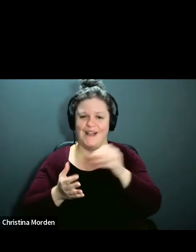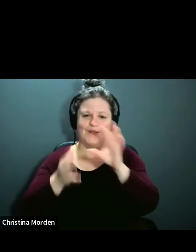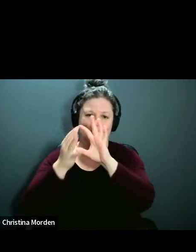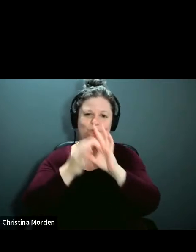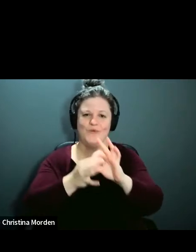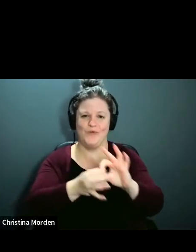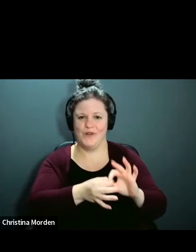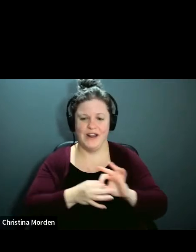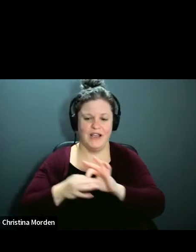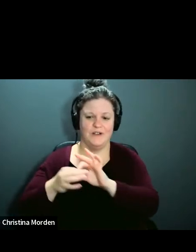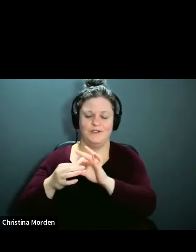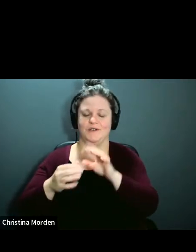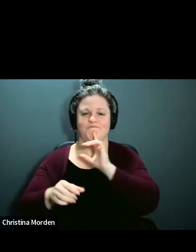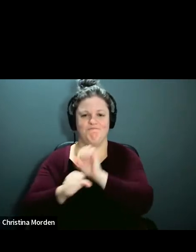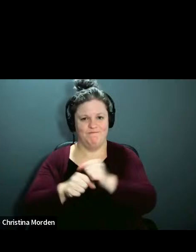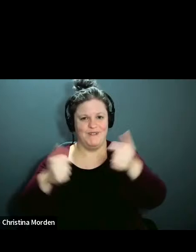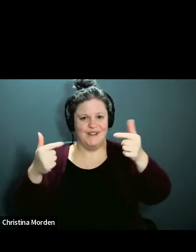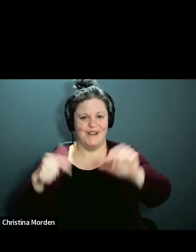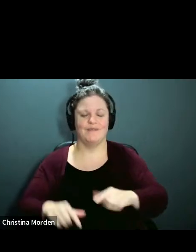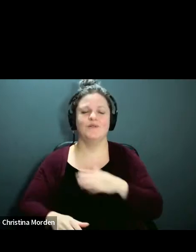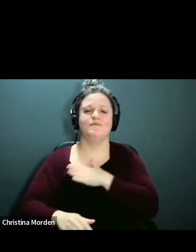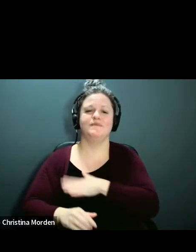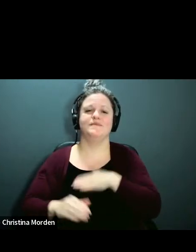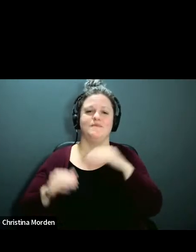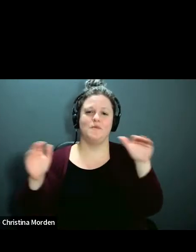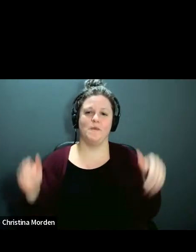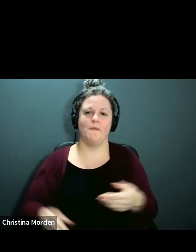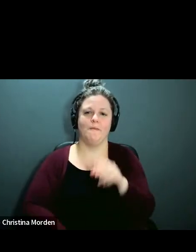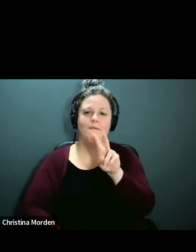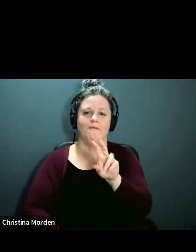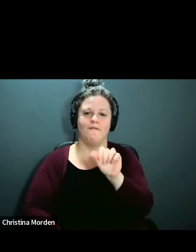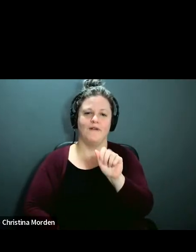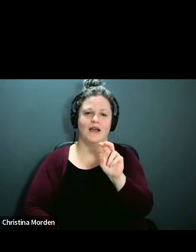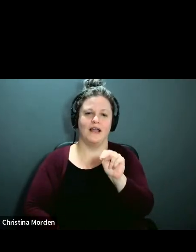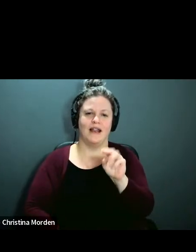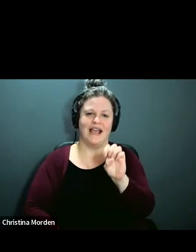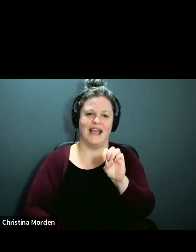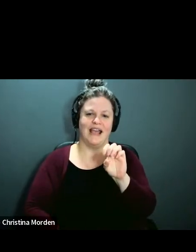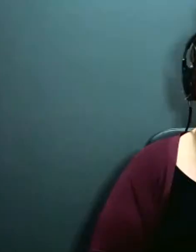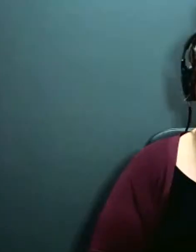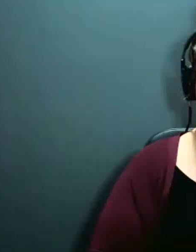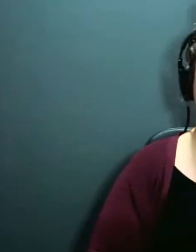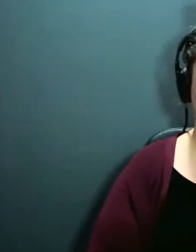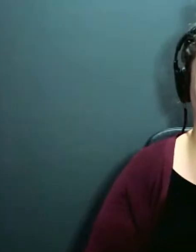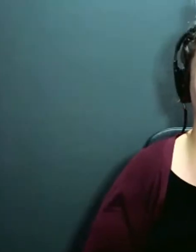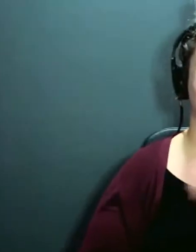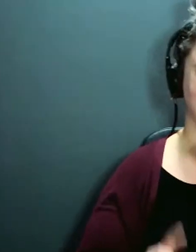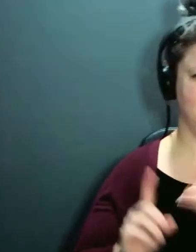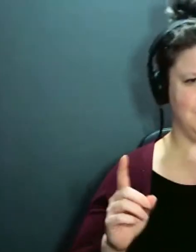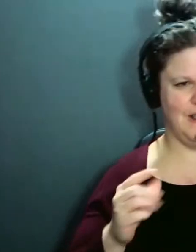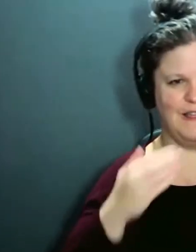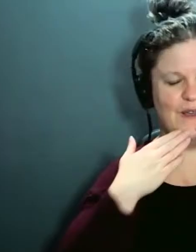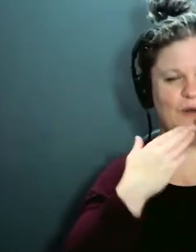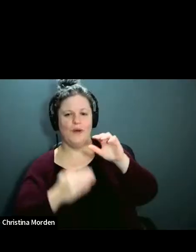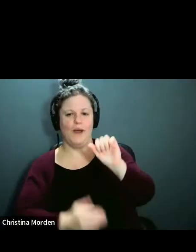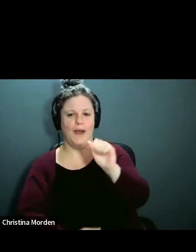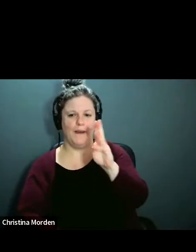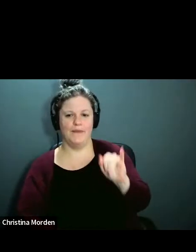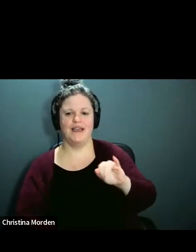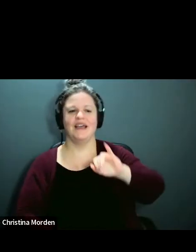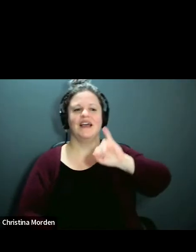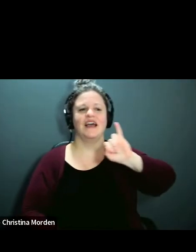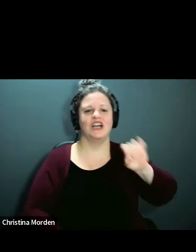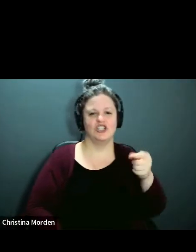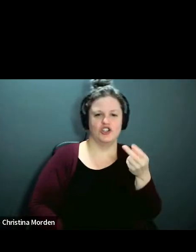note please join me in virtually welcoming Vanessa thank you Abby um Justin is going to share